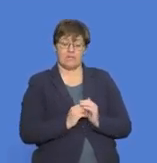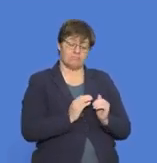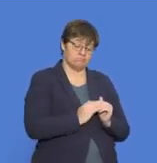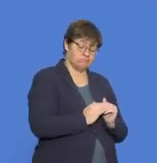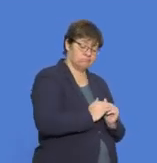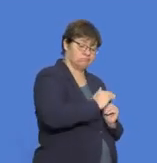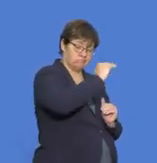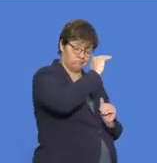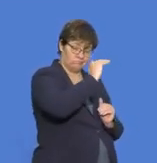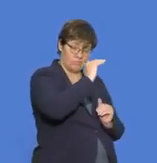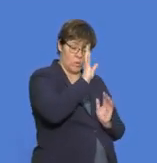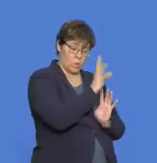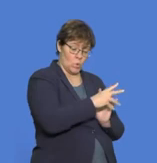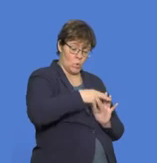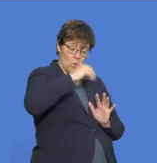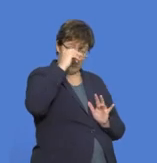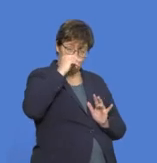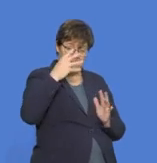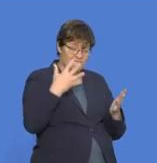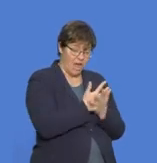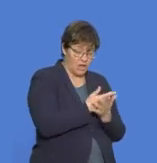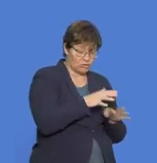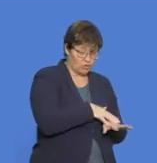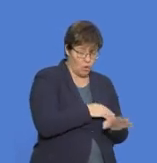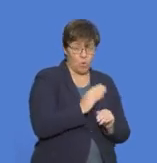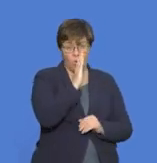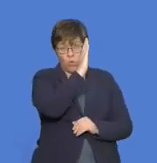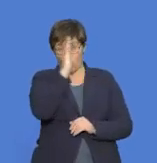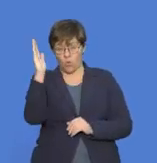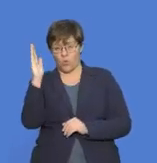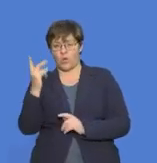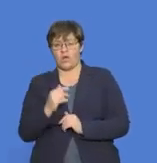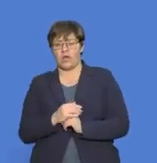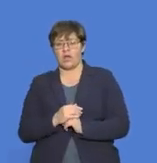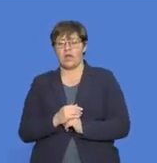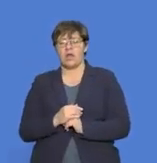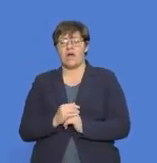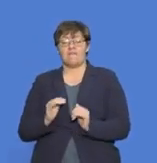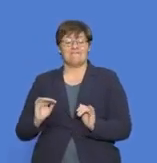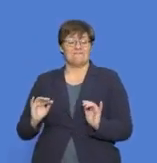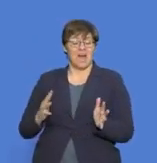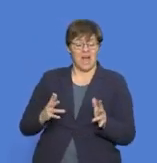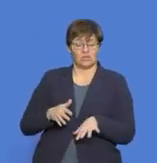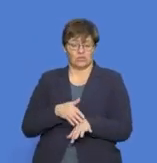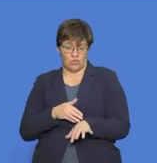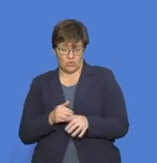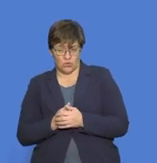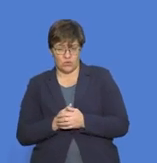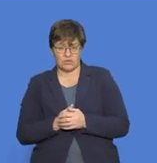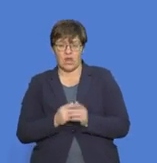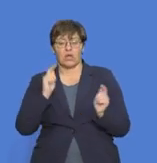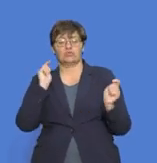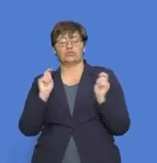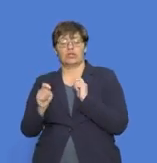shows the transpiration rate, and here it shows the hours. And as you can see, these